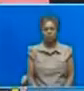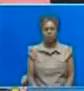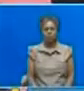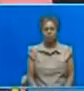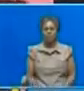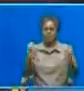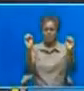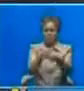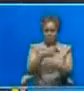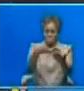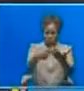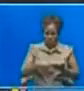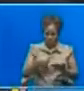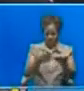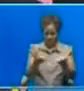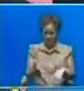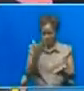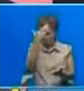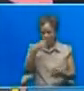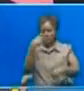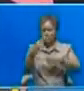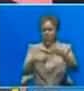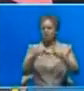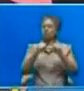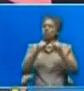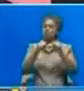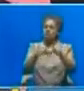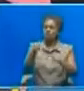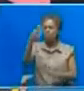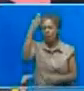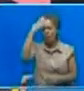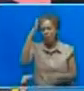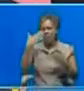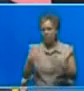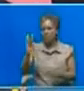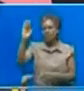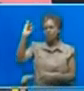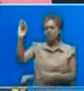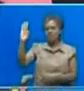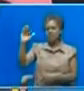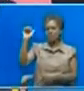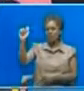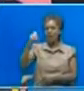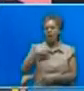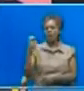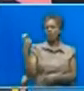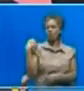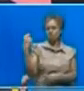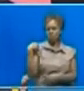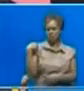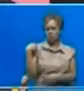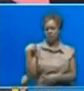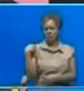We cannot discuss about it now because the process is on, and you are aware that FIFA had sent a consultant who is